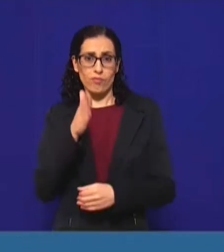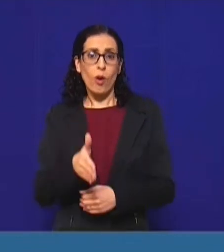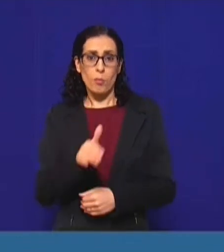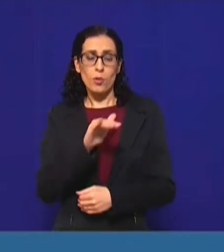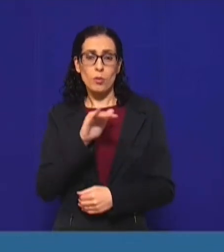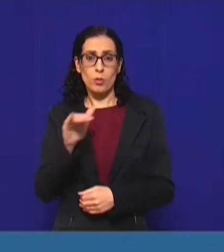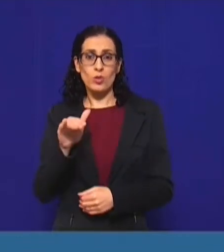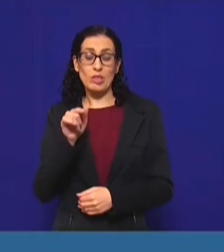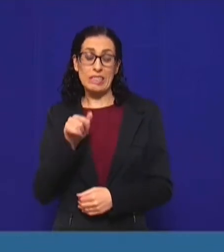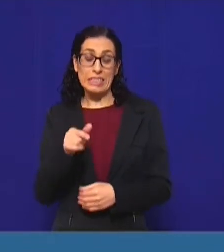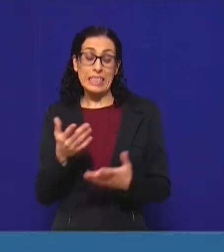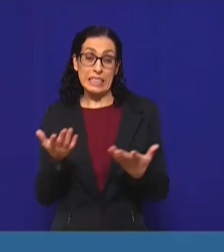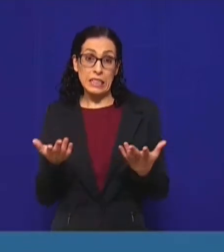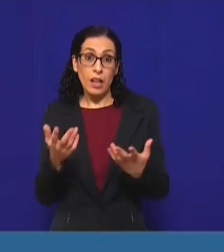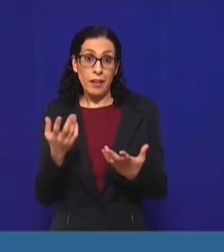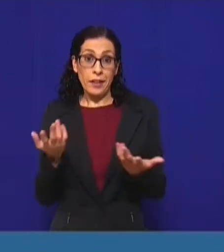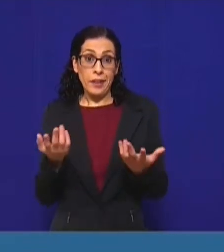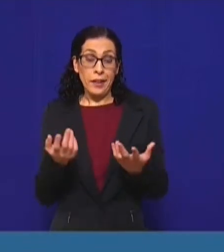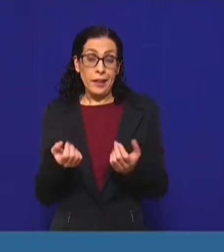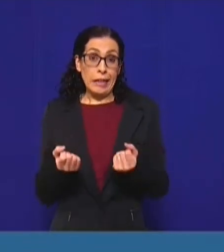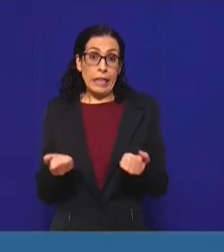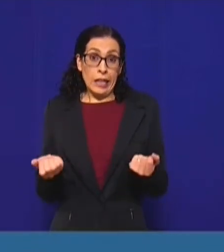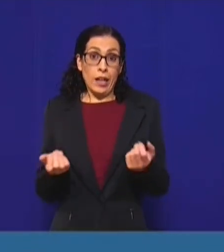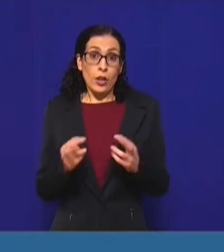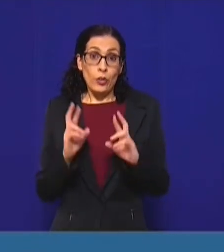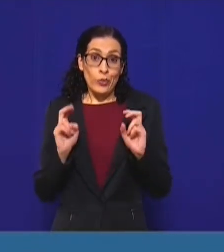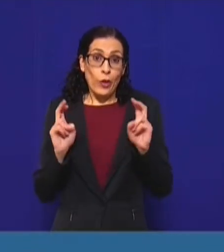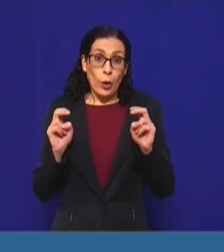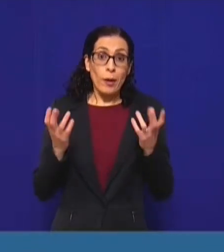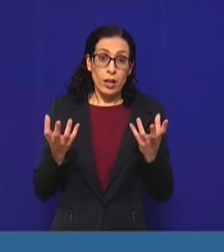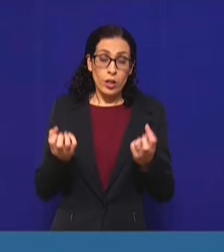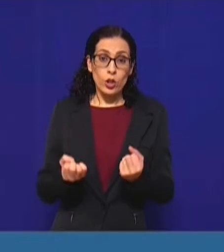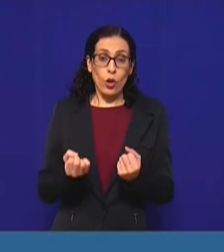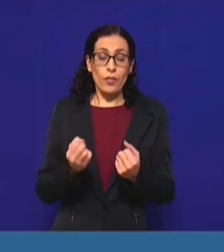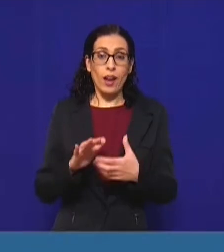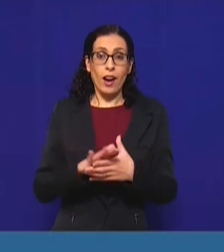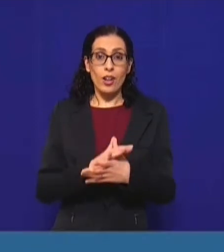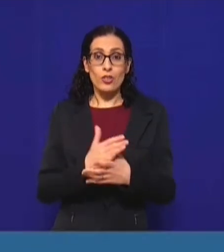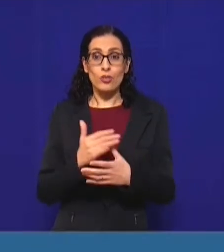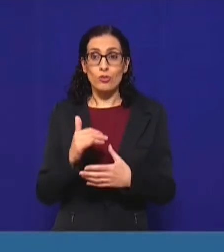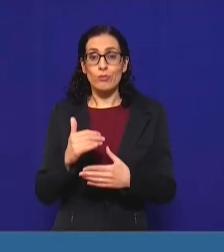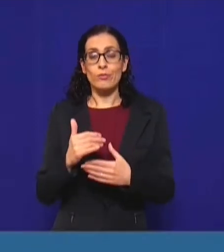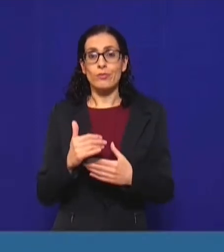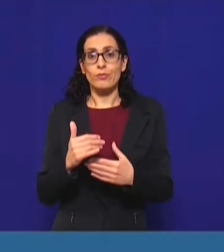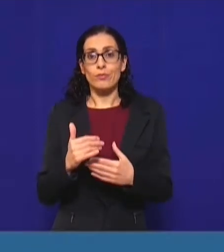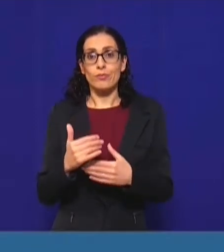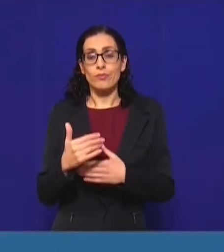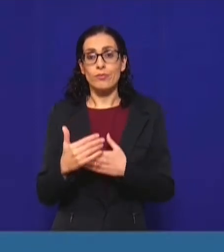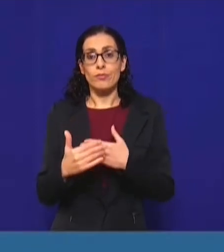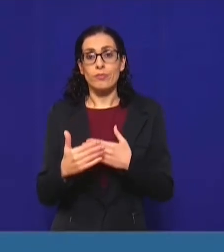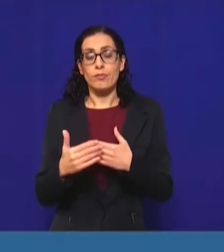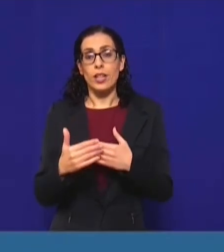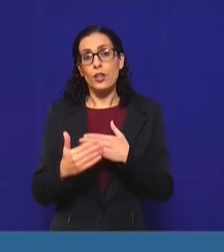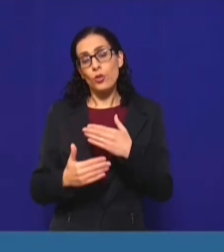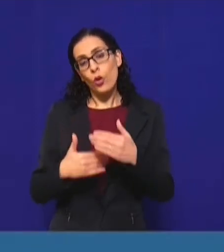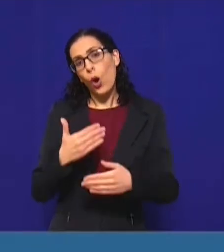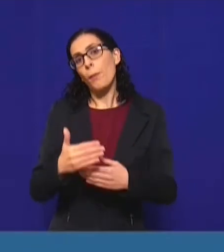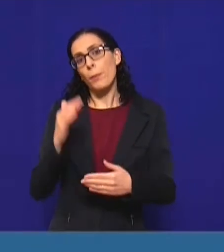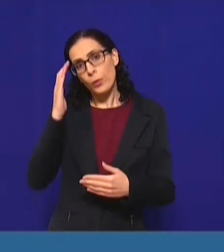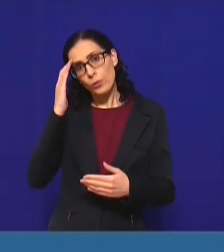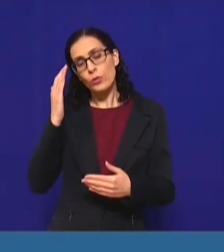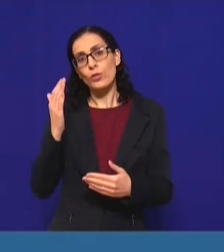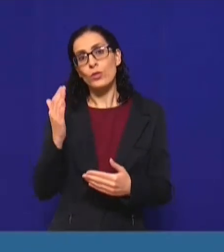li tistennija li jkollok l-imwiet f'din il-fażi sakemm aħna nkunu qegħdin nagħmlu coverage ukoll ta'